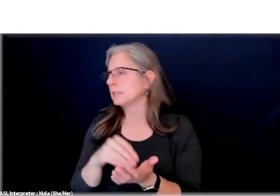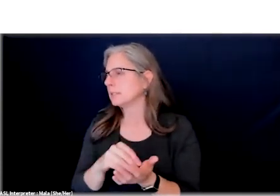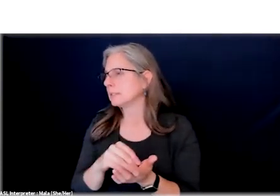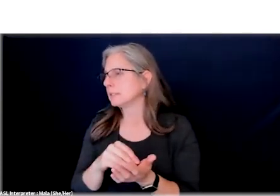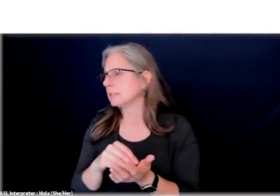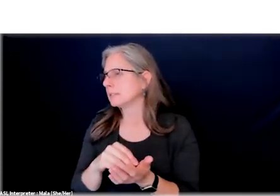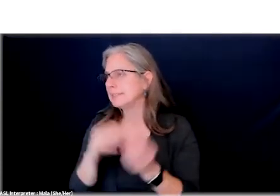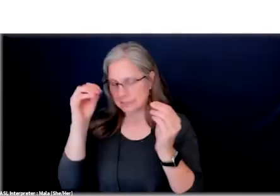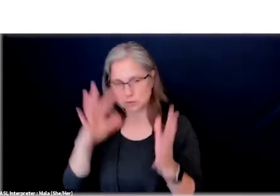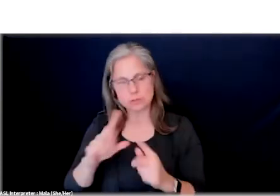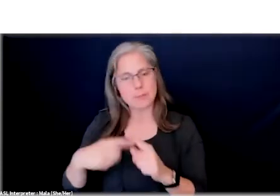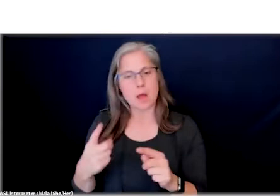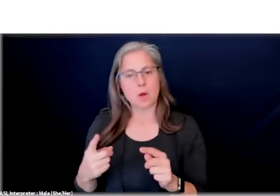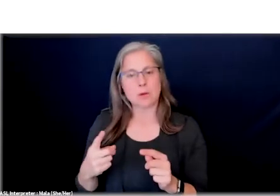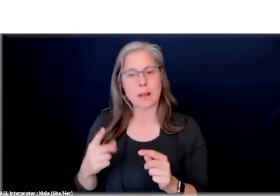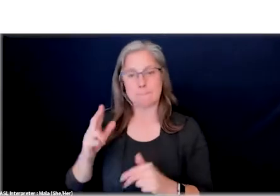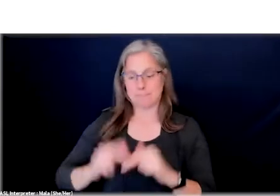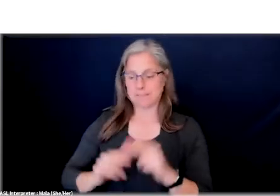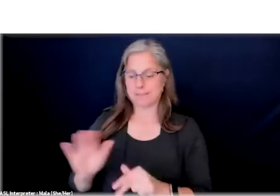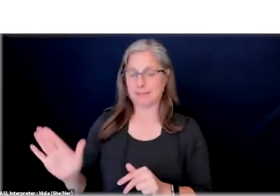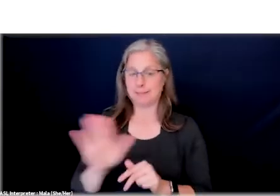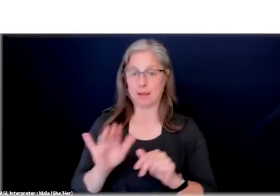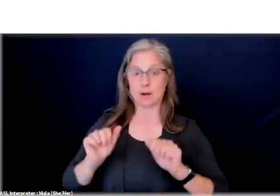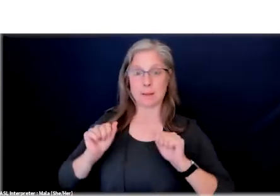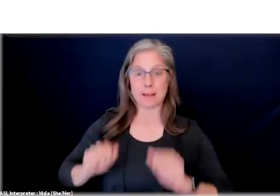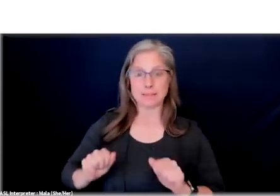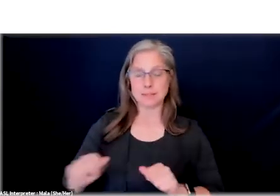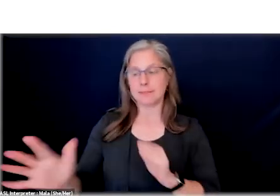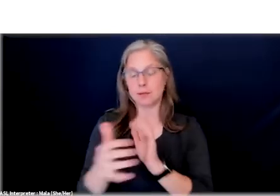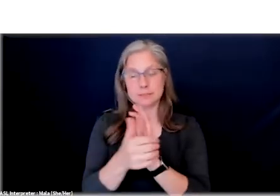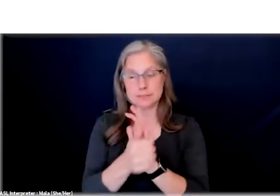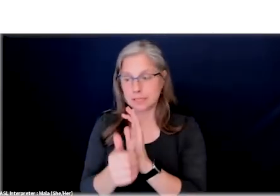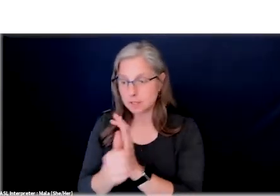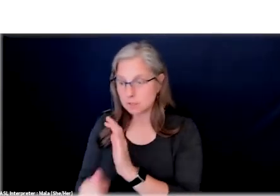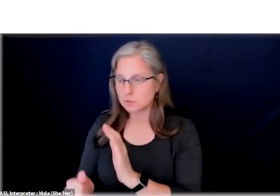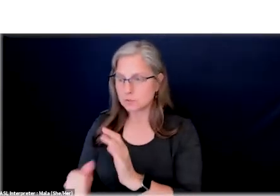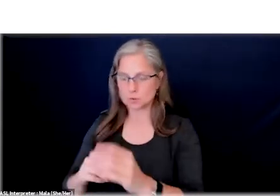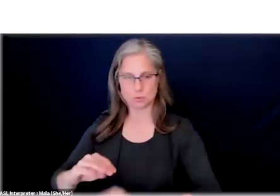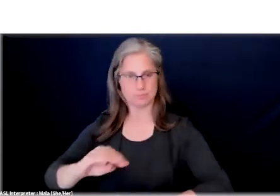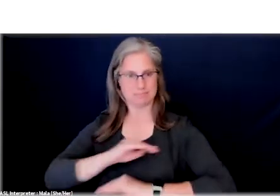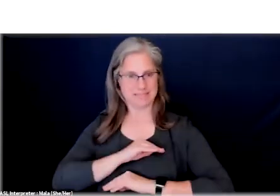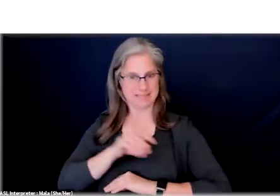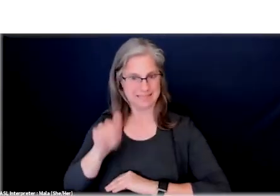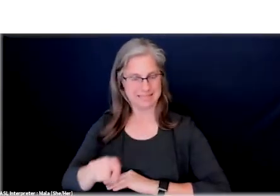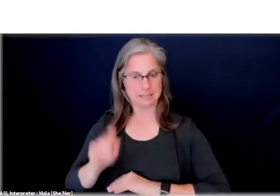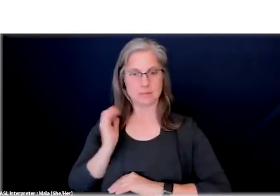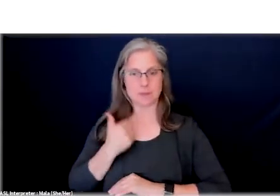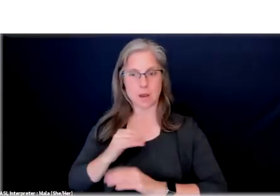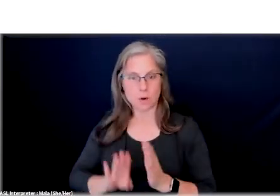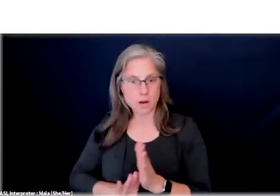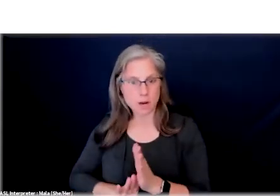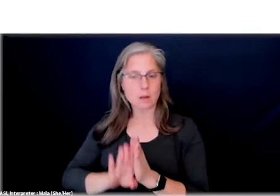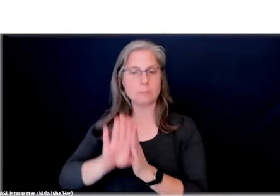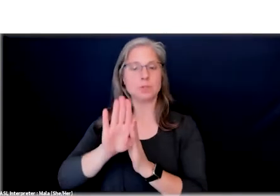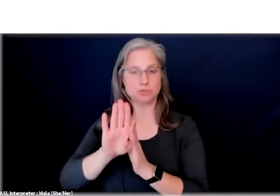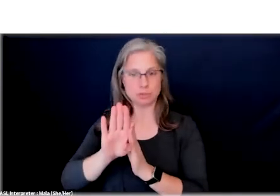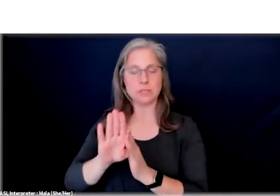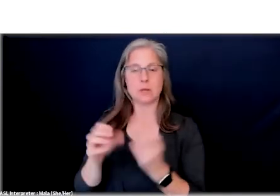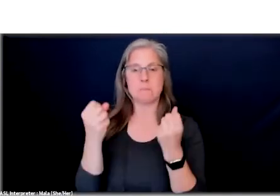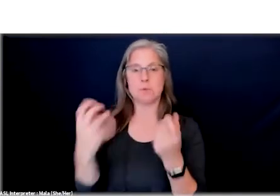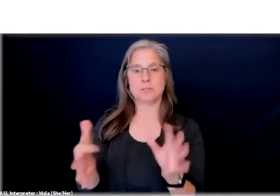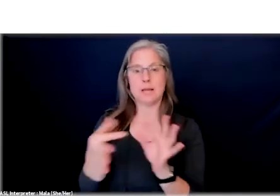the capacity, building their capacity, their skills to meet the needs of our emerging multilinguals in reading, math,